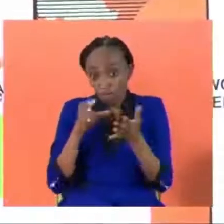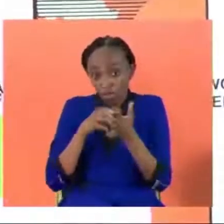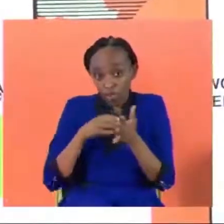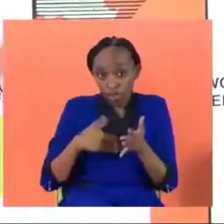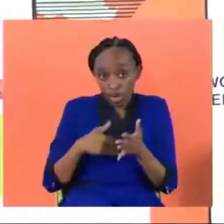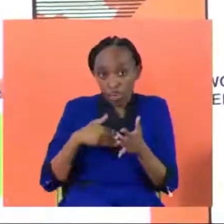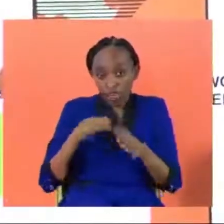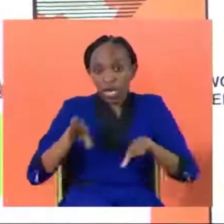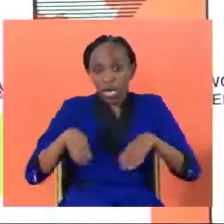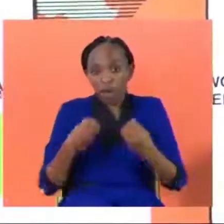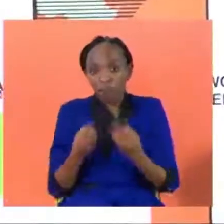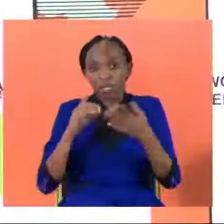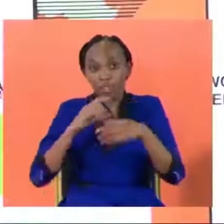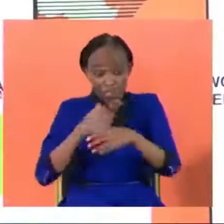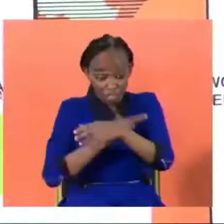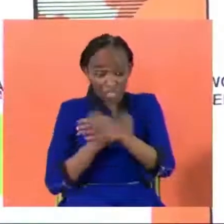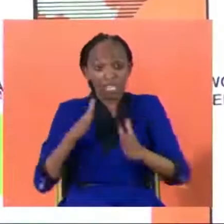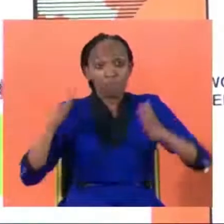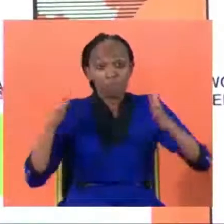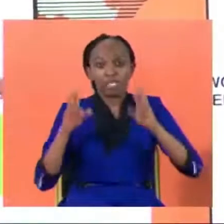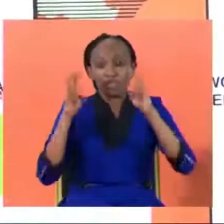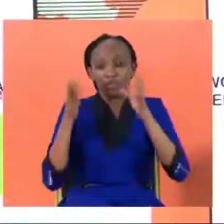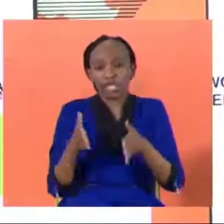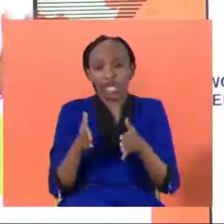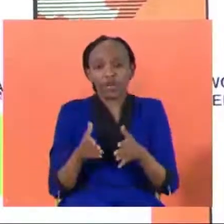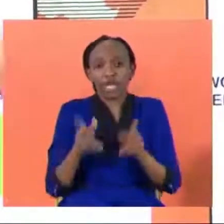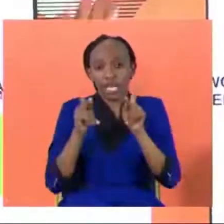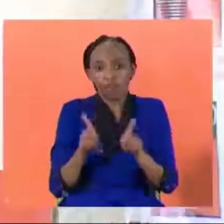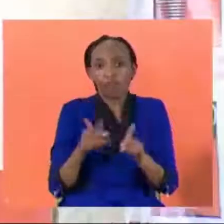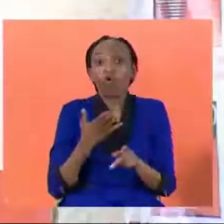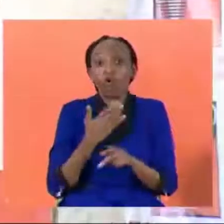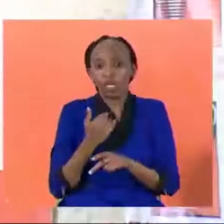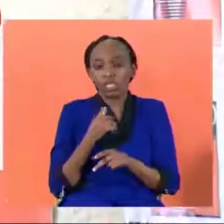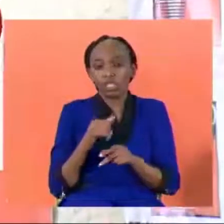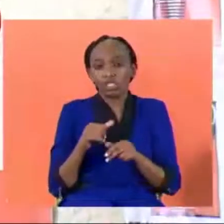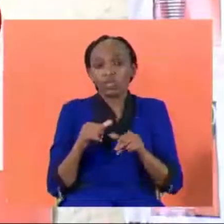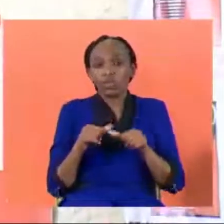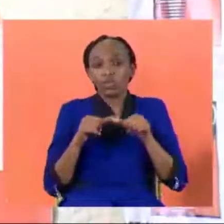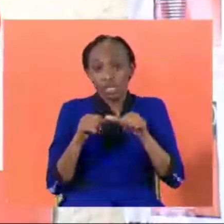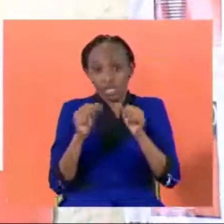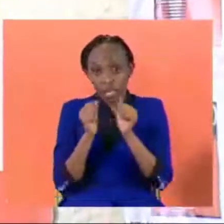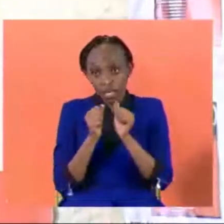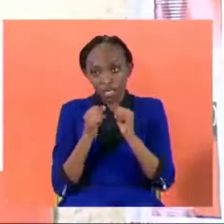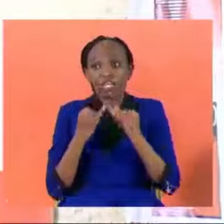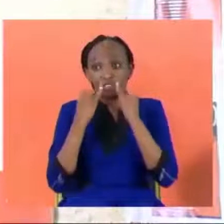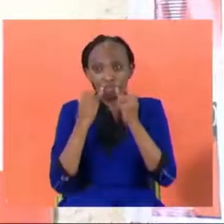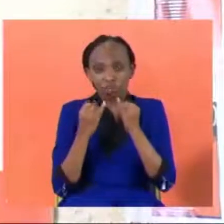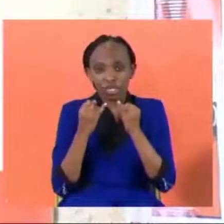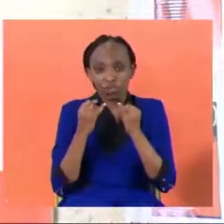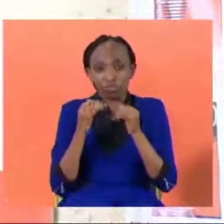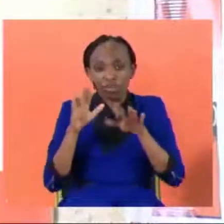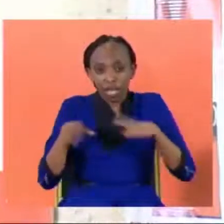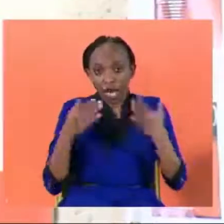of vaccines. Vaccines is such a huge topic right now, and people are wanting to stay up to date with the numbers and how